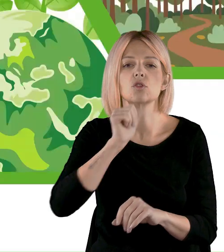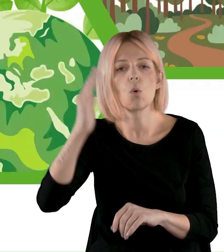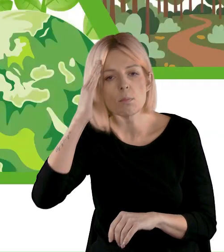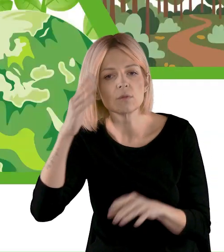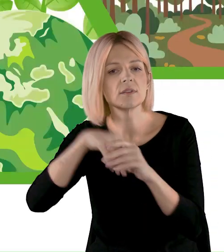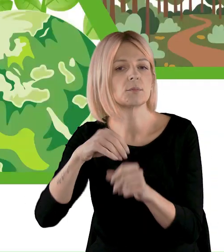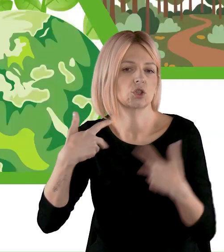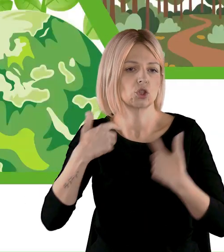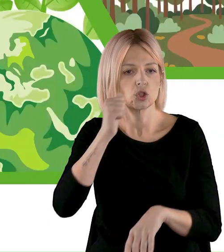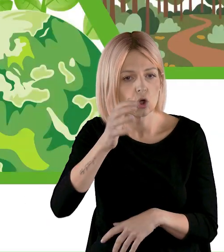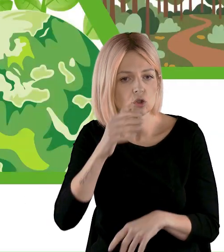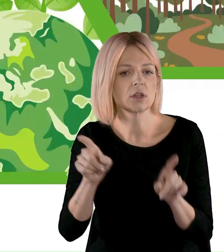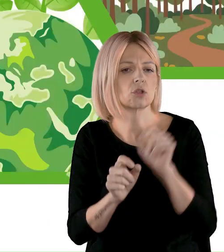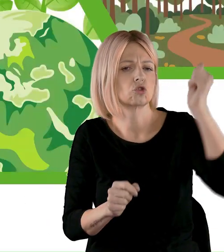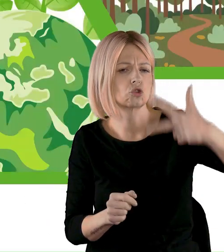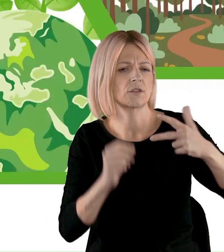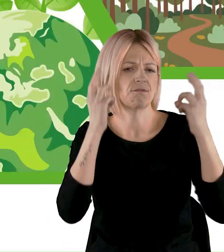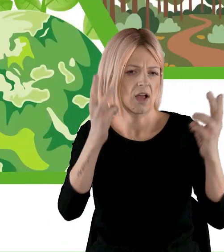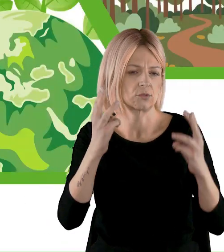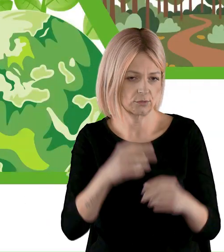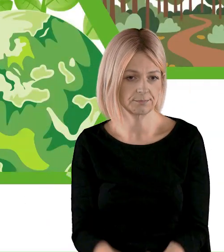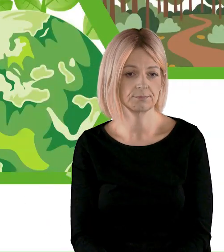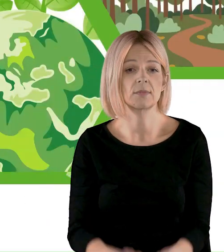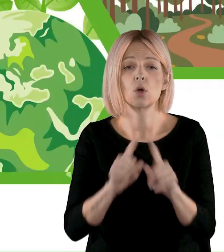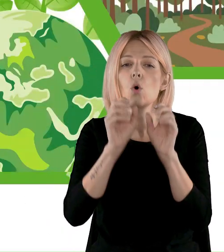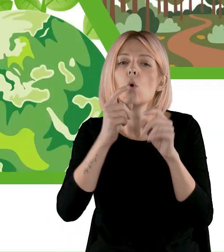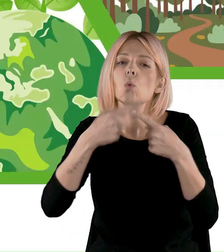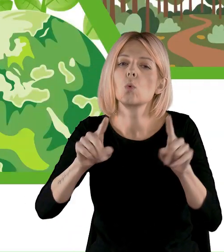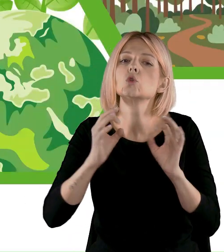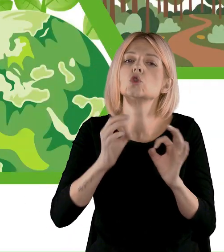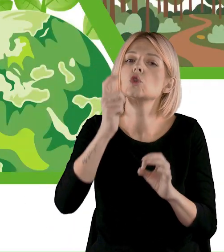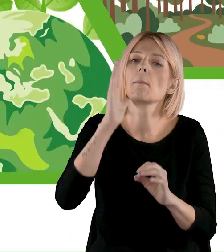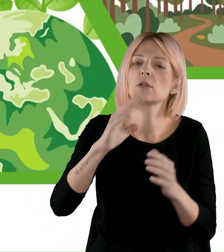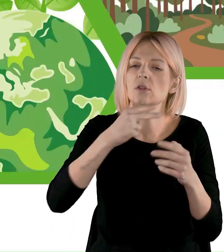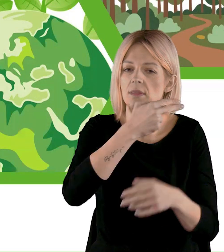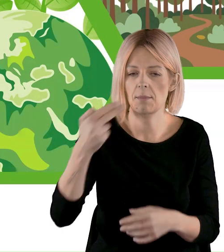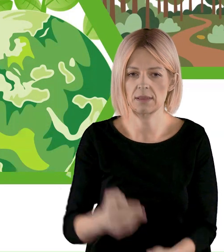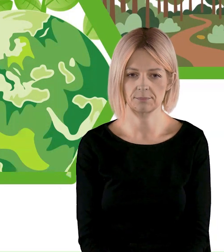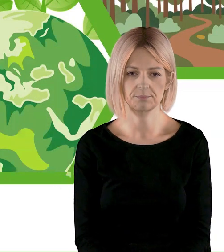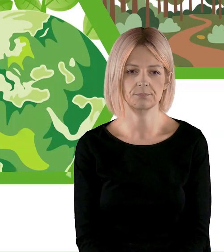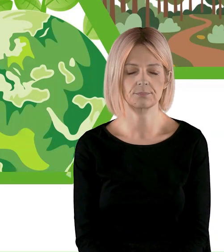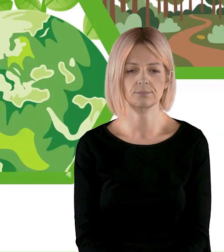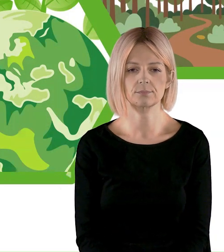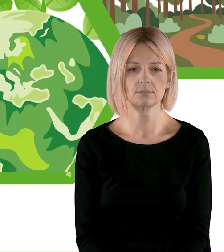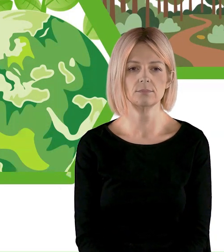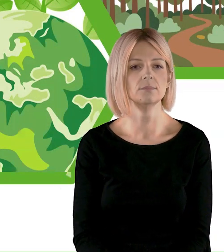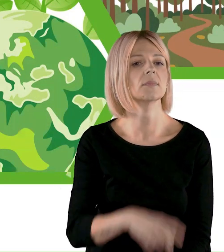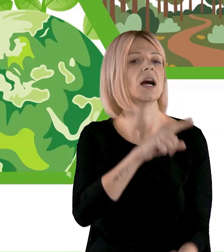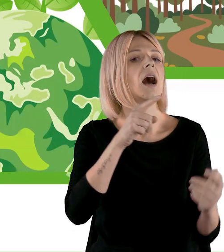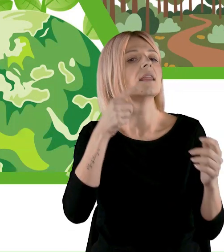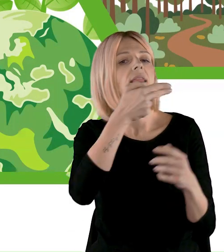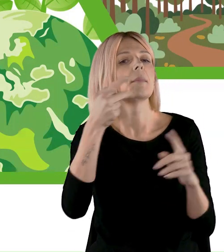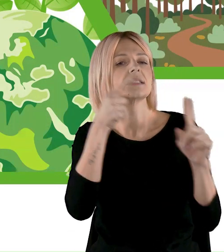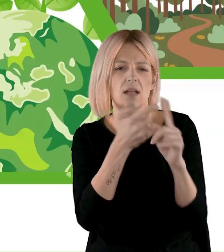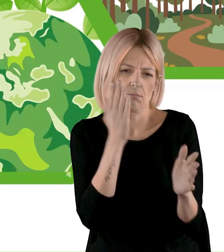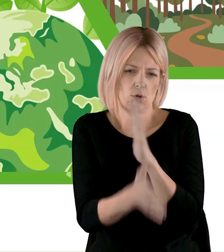Here is a short description of today's topic. The aim of this topic is simple but very important. It wants to help